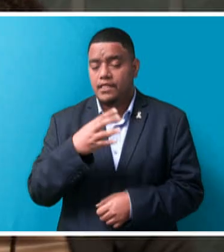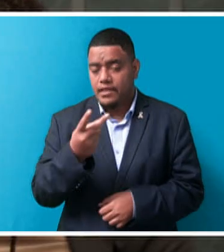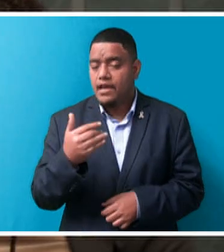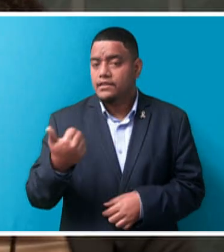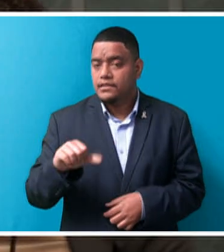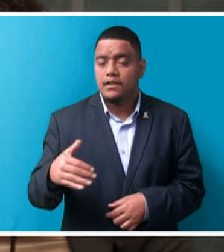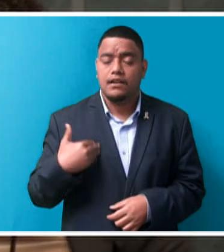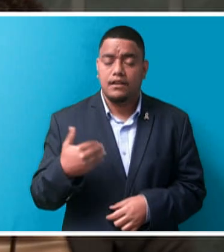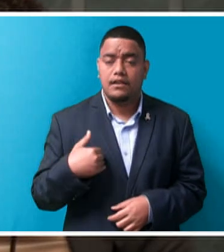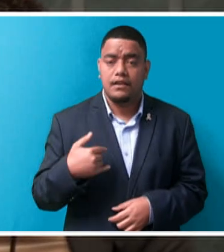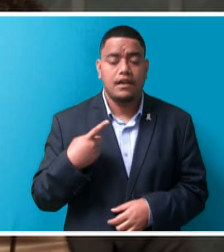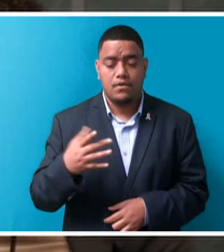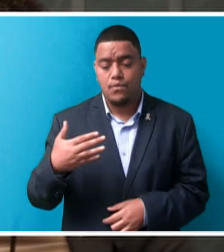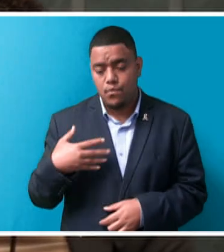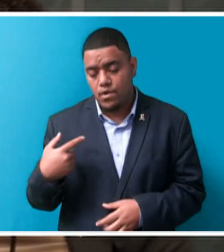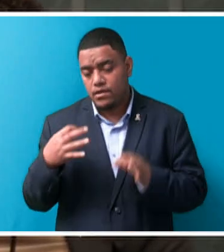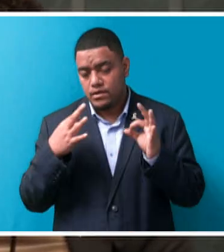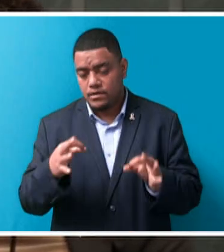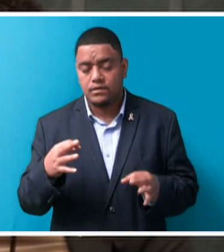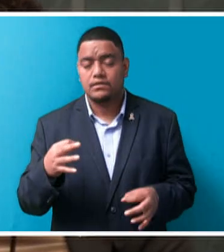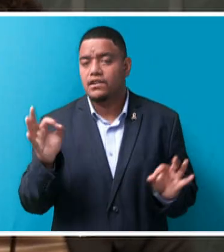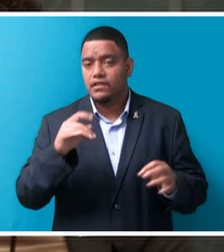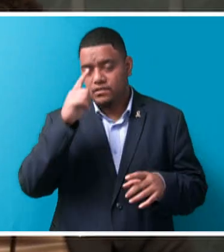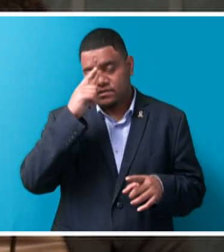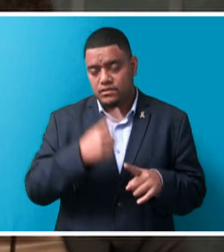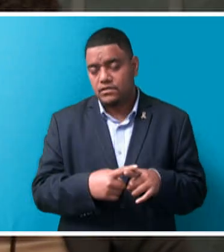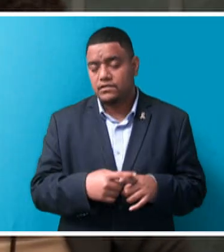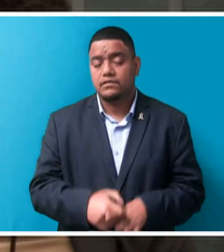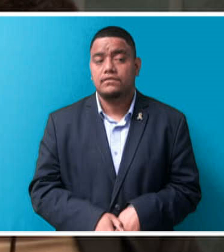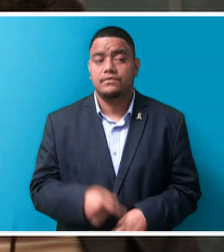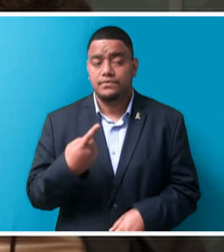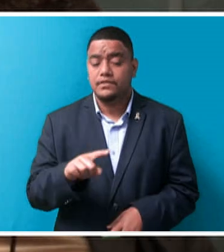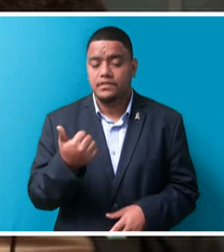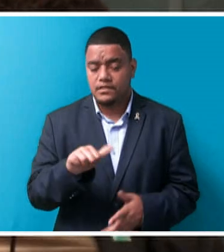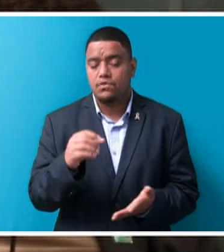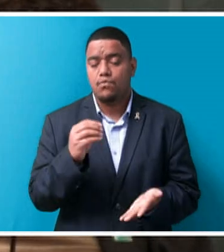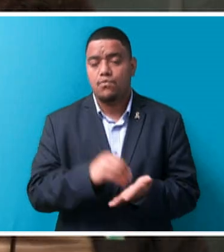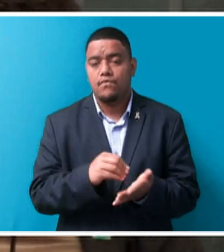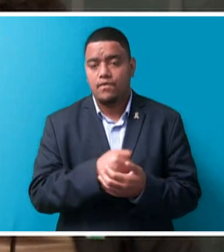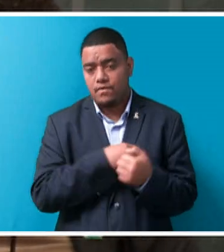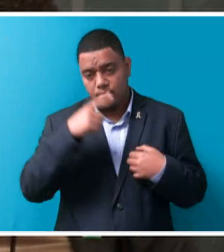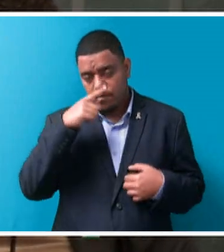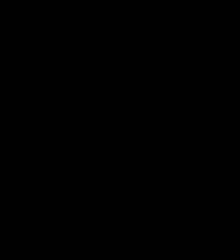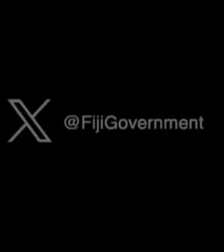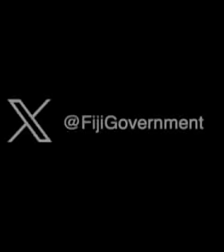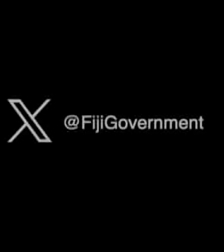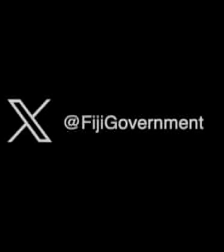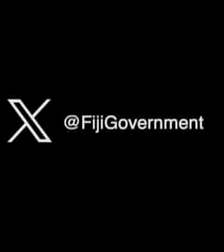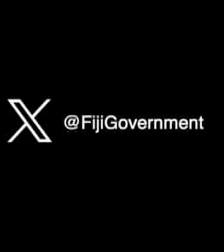and that they are well and they are still in the recovery phase in terms of the care provided to them by the ministry.